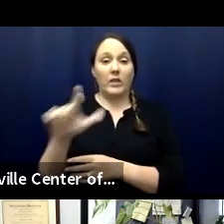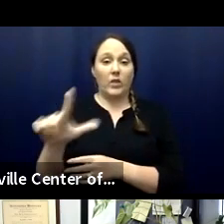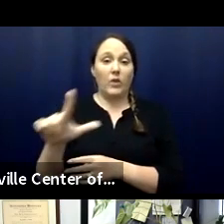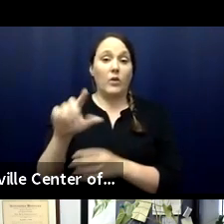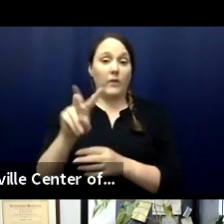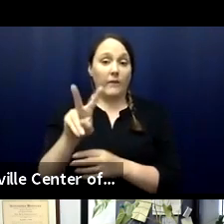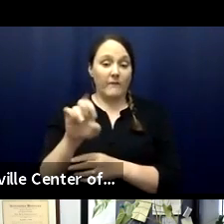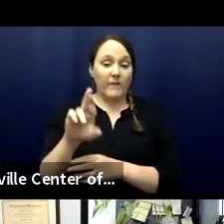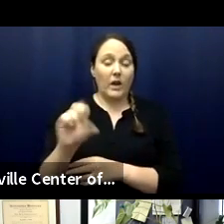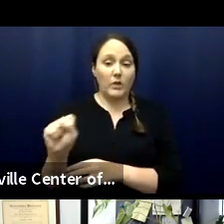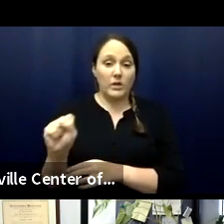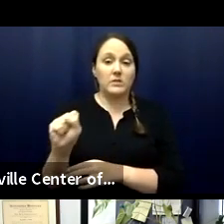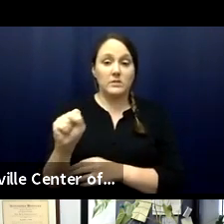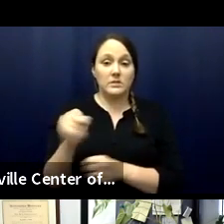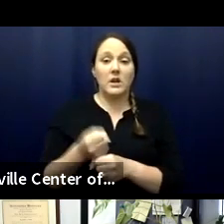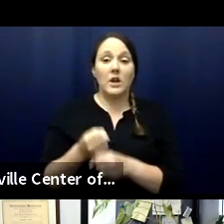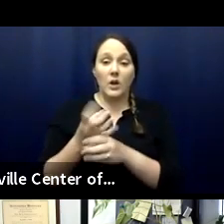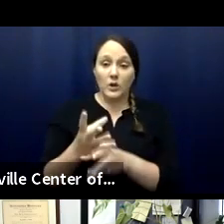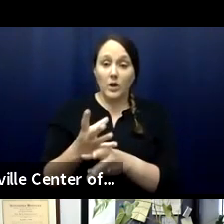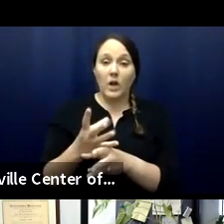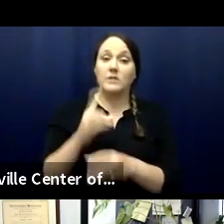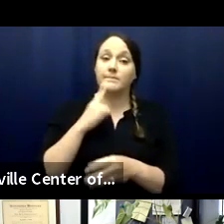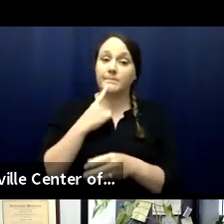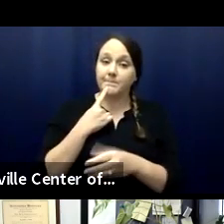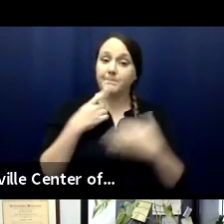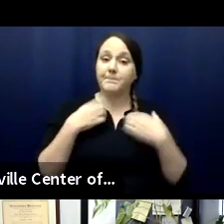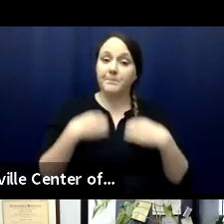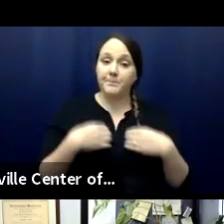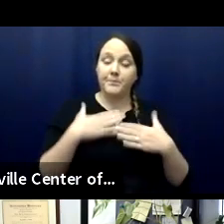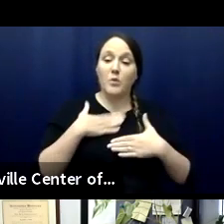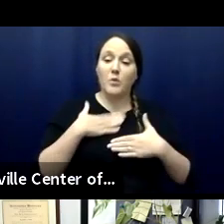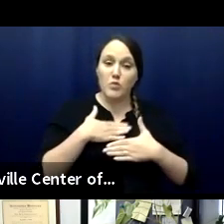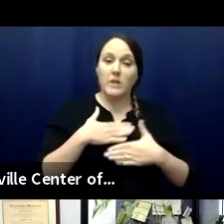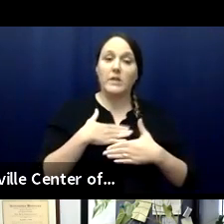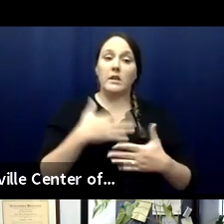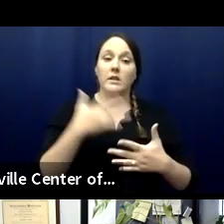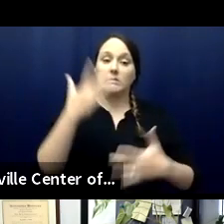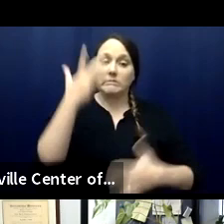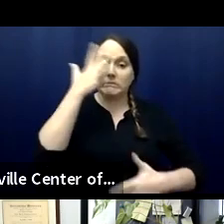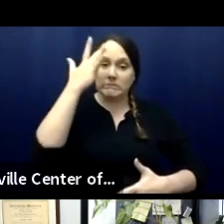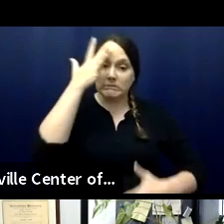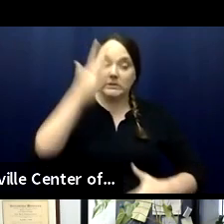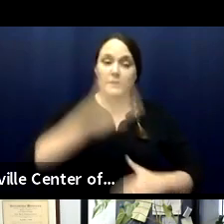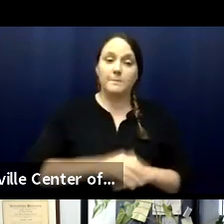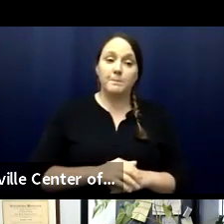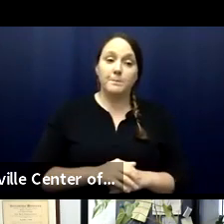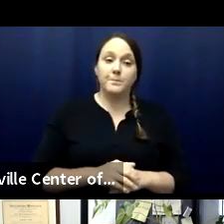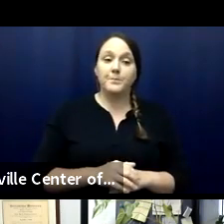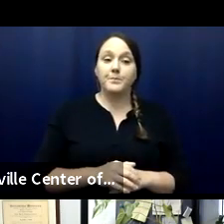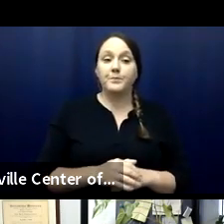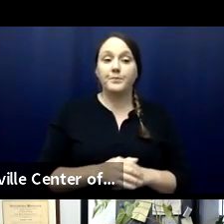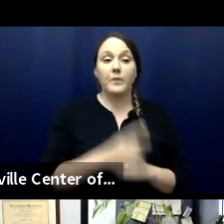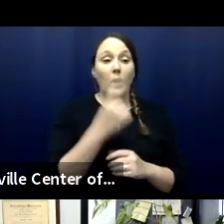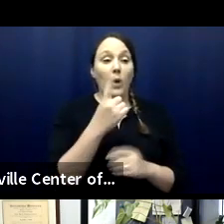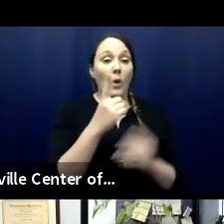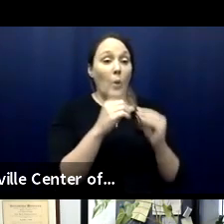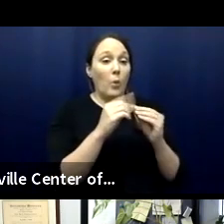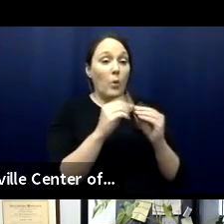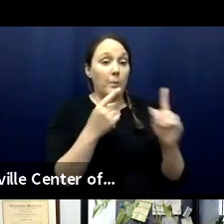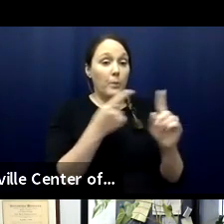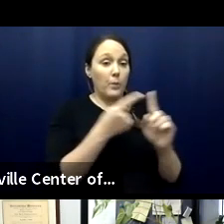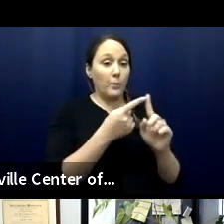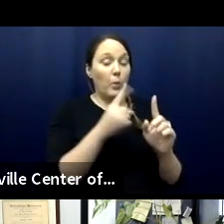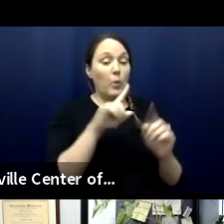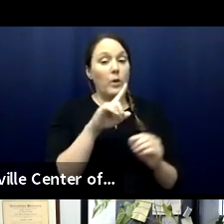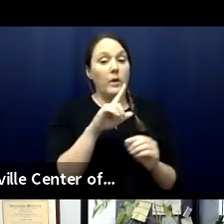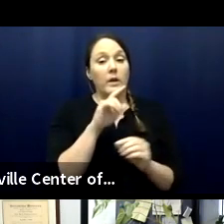significant respiratory distress and illness. And just one more point I'd like to make is,